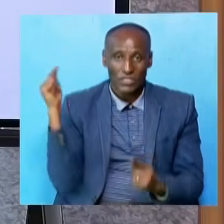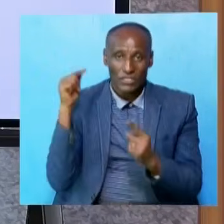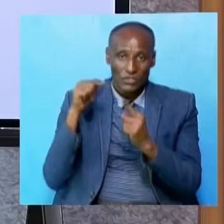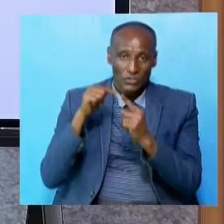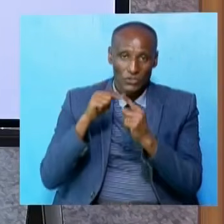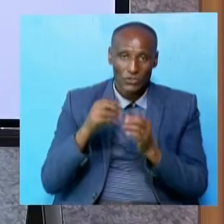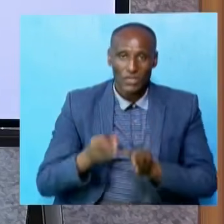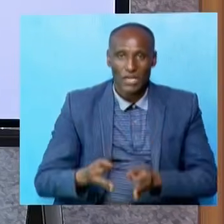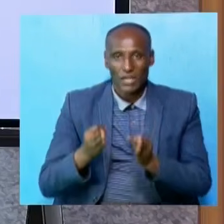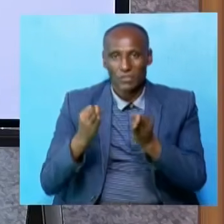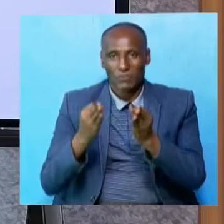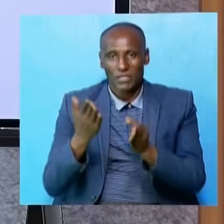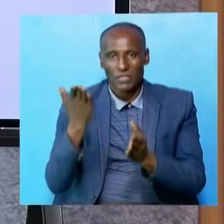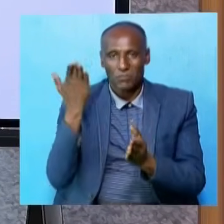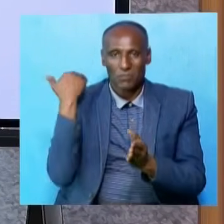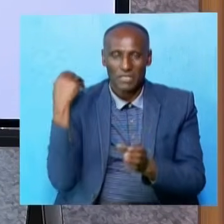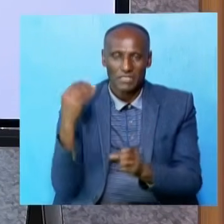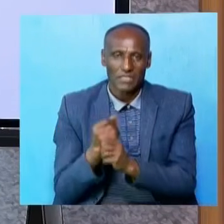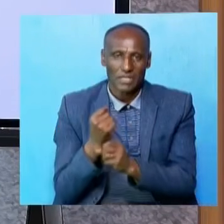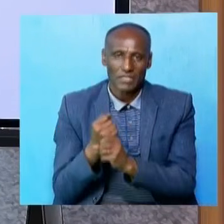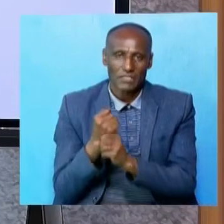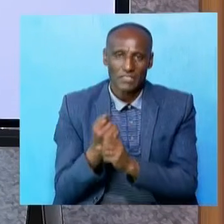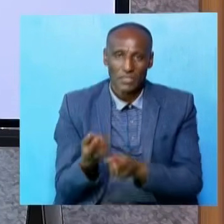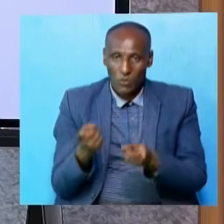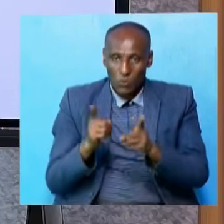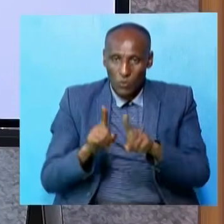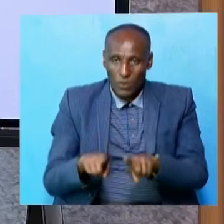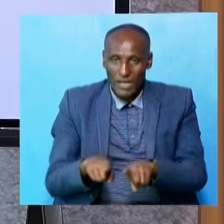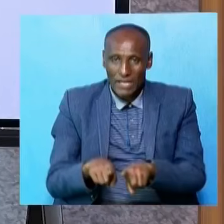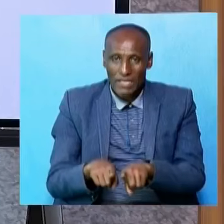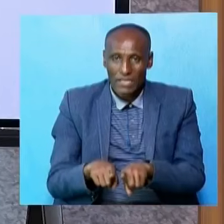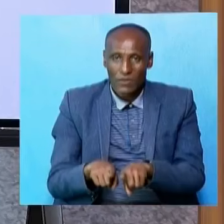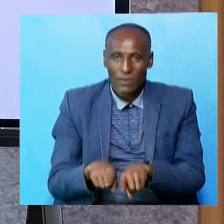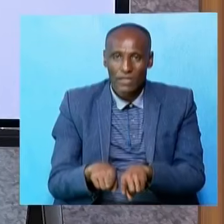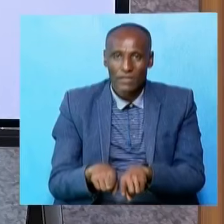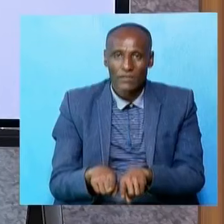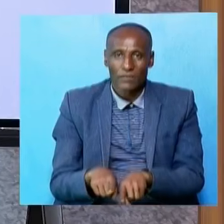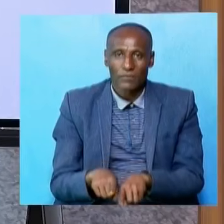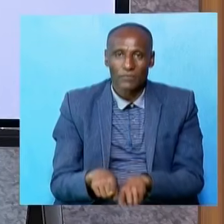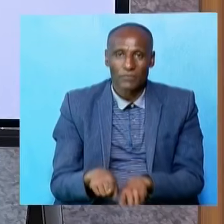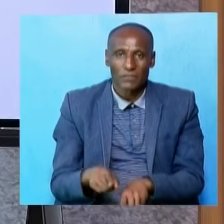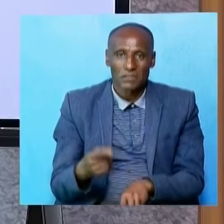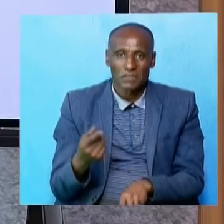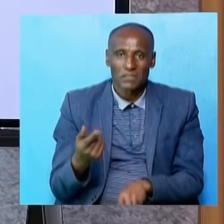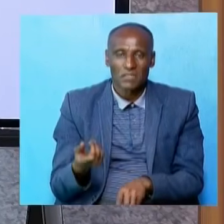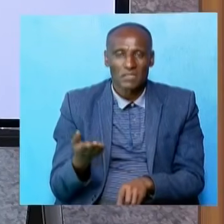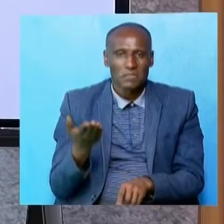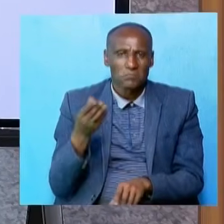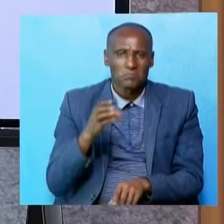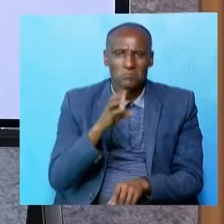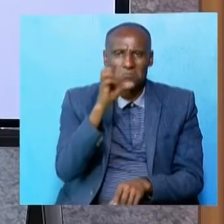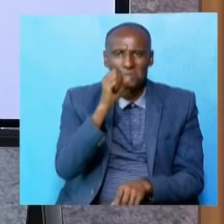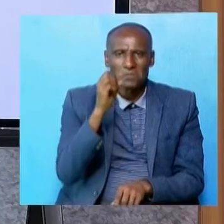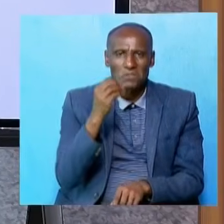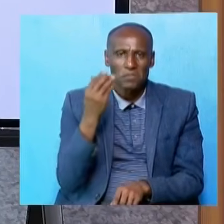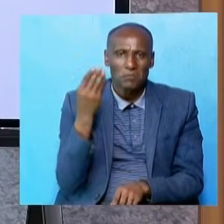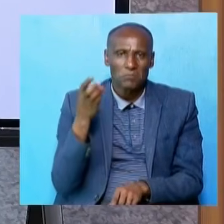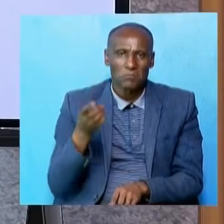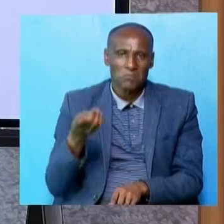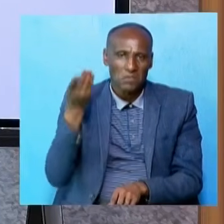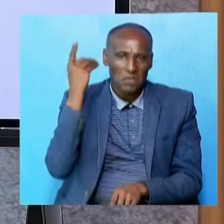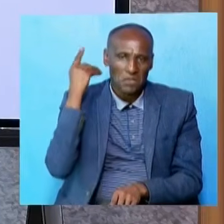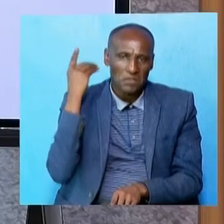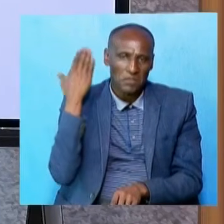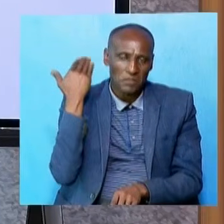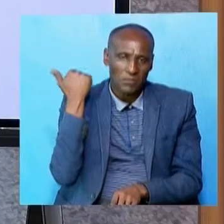past action, okay? When? When did the action happen? Someday in the past. But the action has taken what?